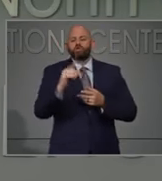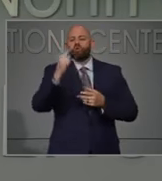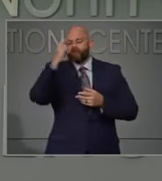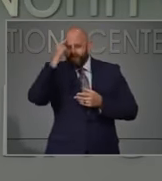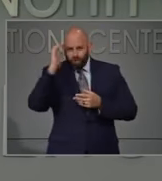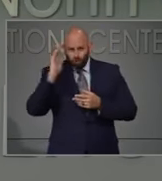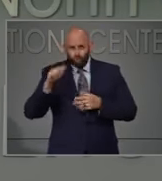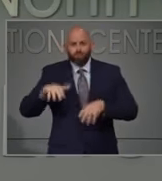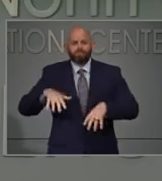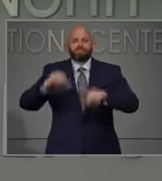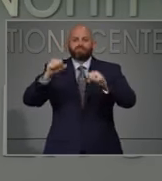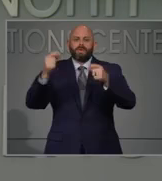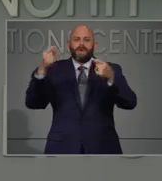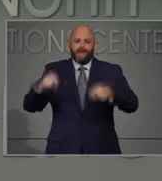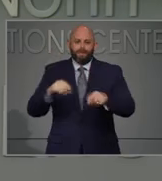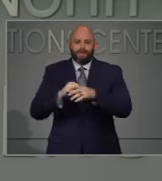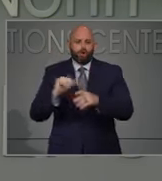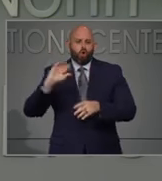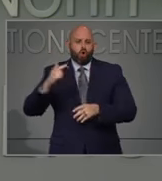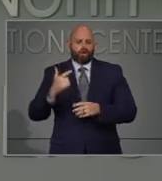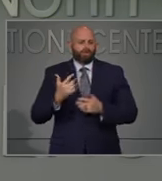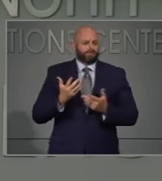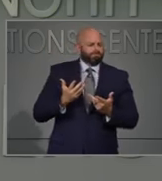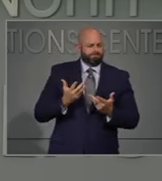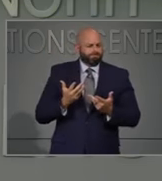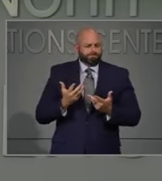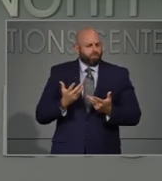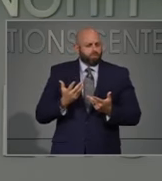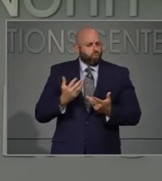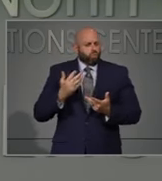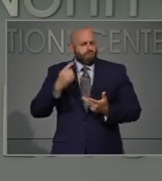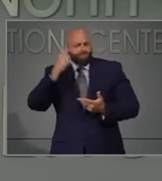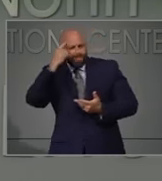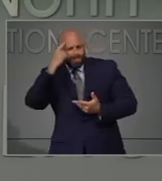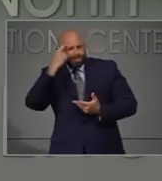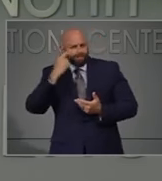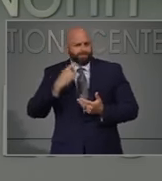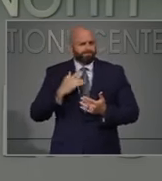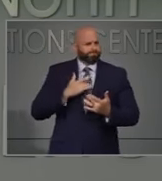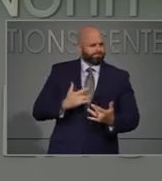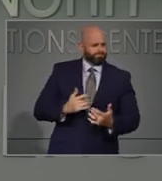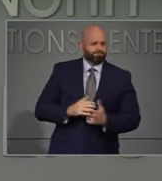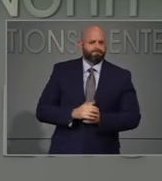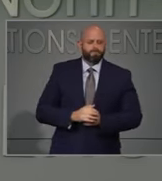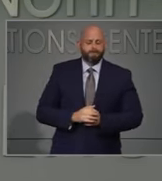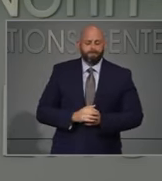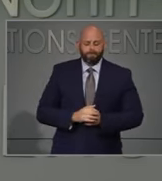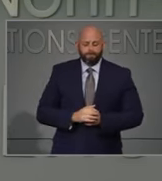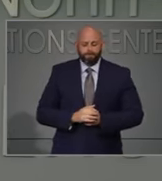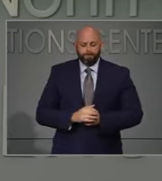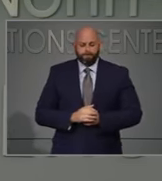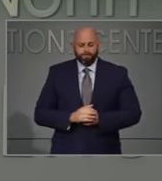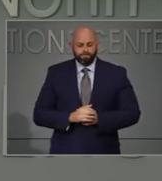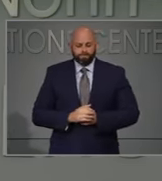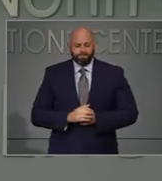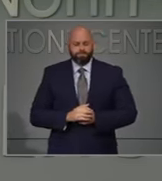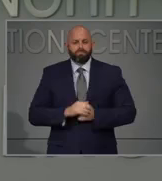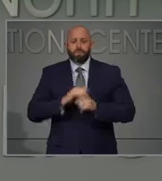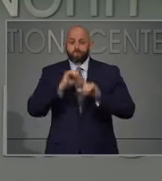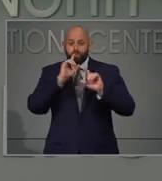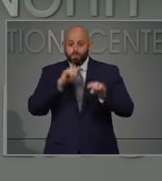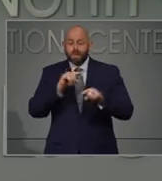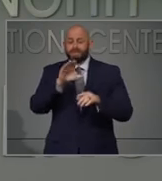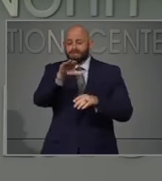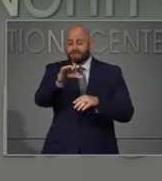at all in August? Well, we would think that if we could come up with a plan for